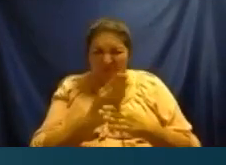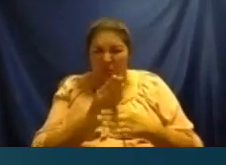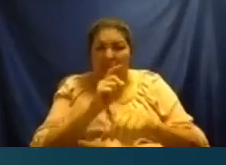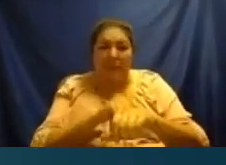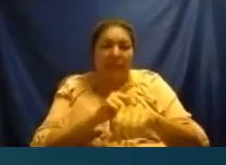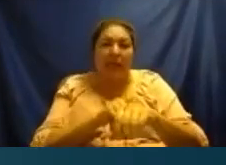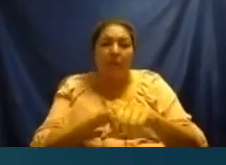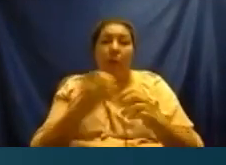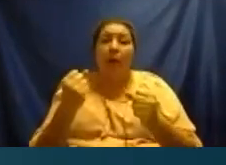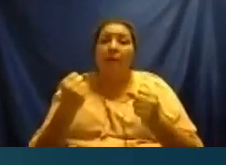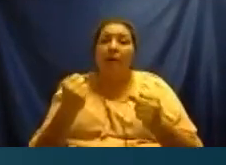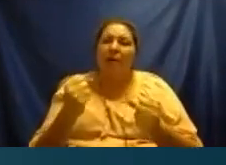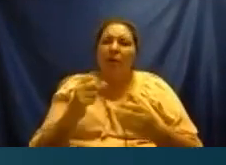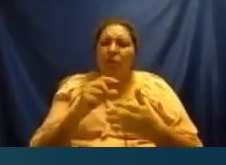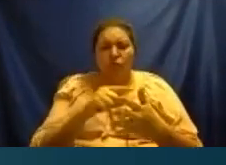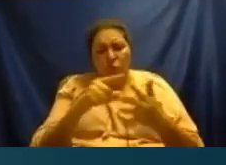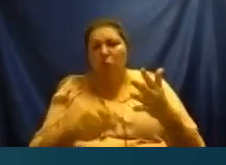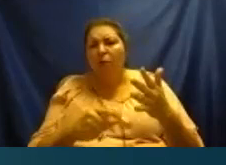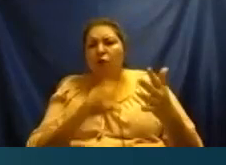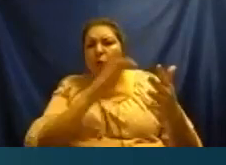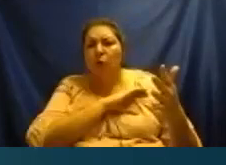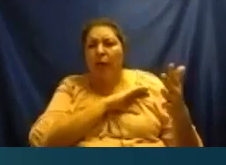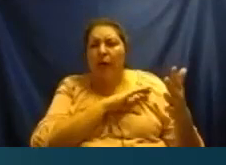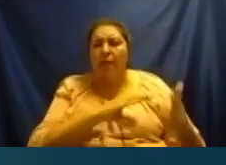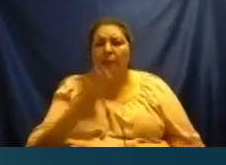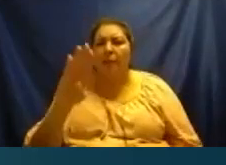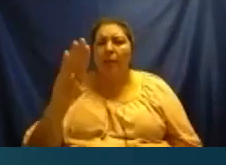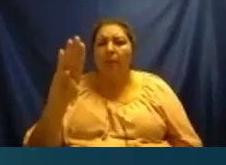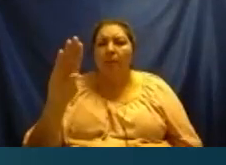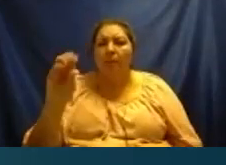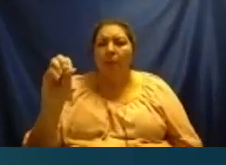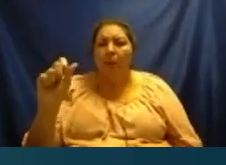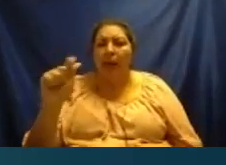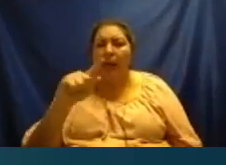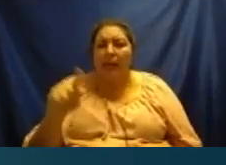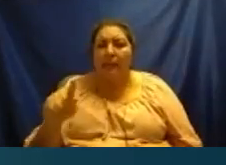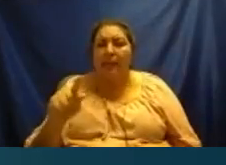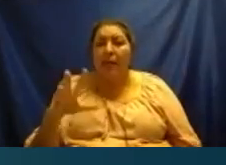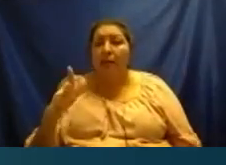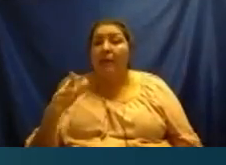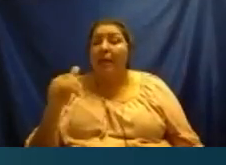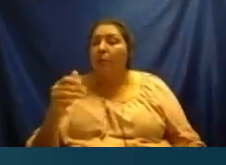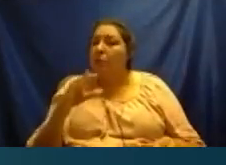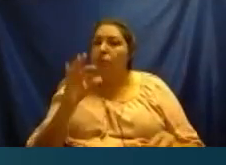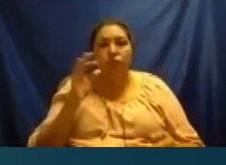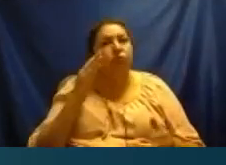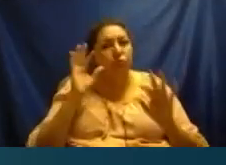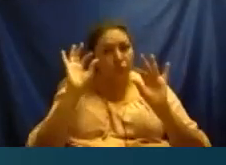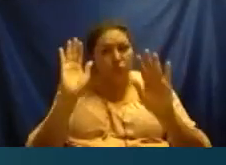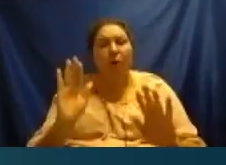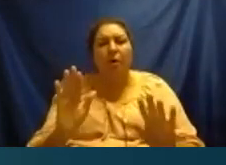characters. Boaz is a model rich man, and his action, every action in